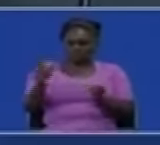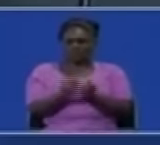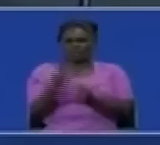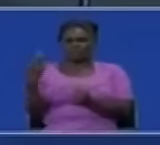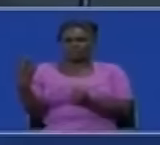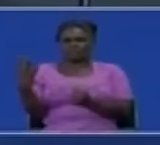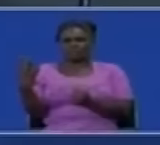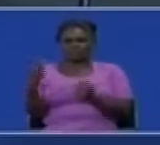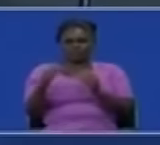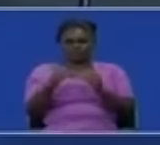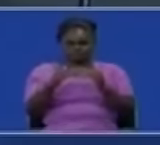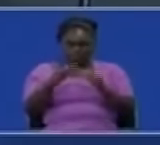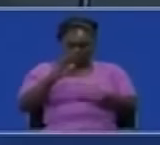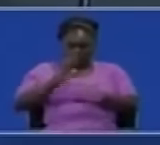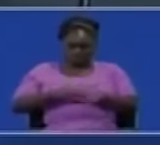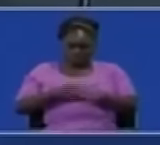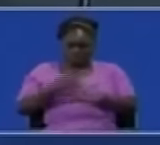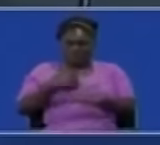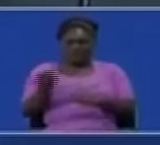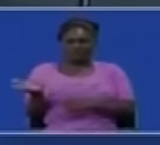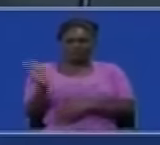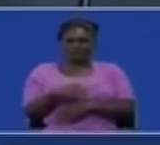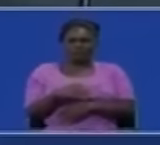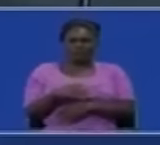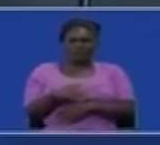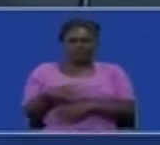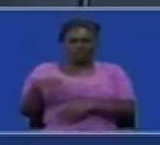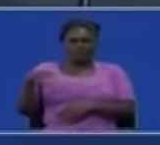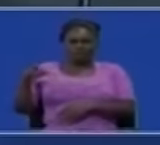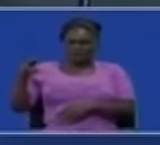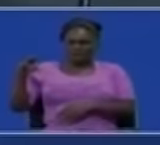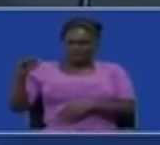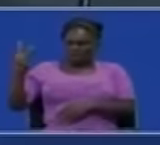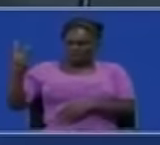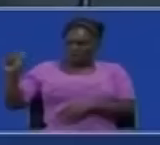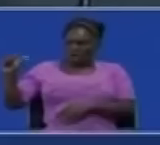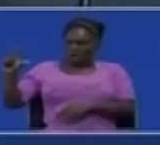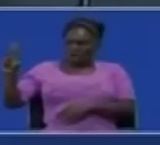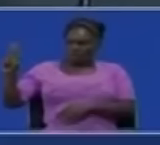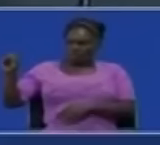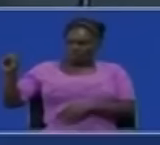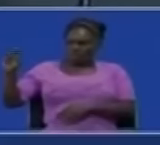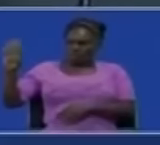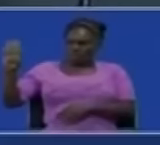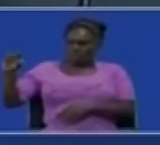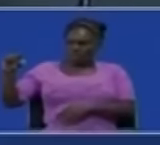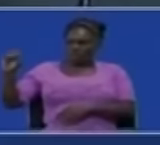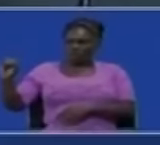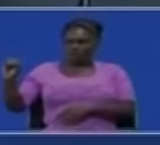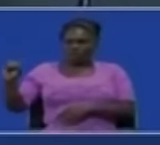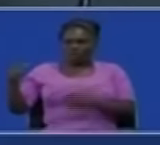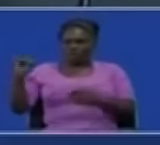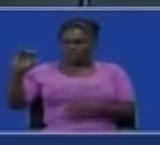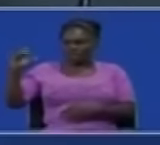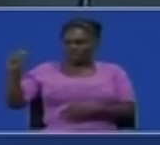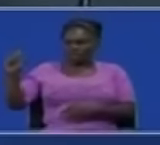John. It's good to have you back, as always. Also, John Malubengo is an ICT expert and a lecturer at Multimedia University, as well as from Kakamega.